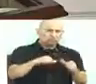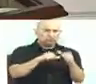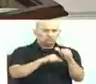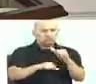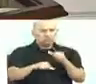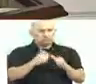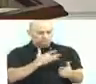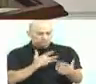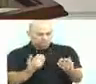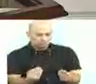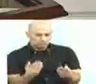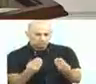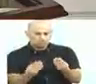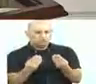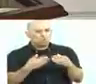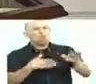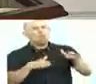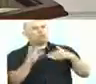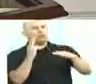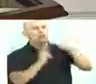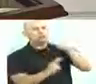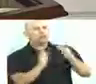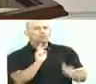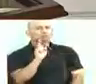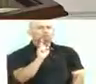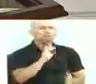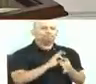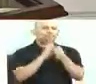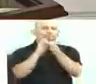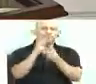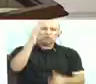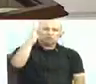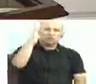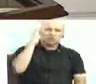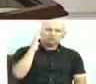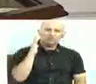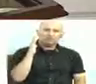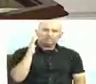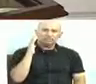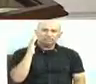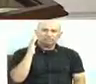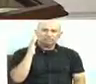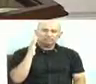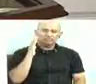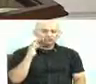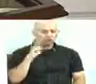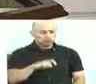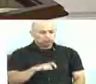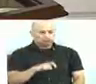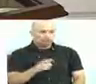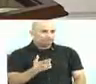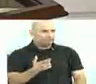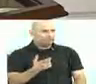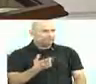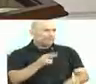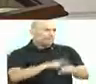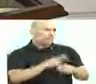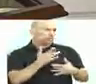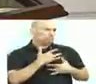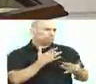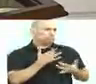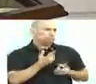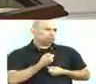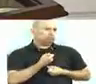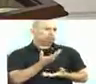mercifully, walking humbly with God. It should be a natural